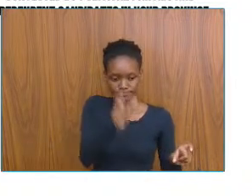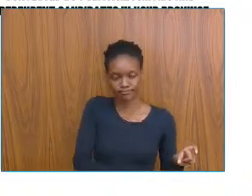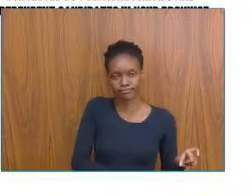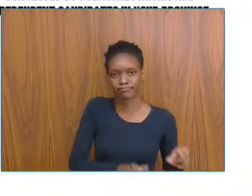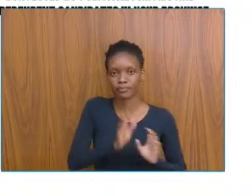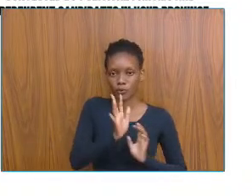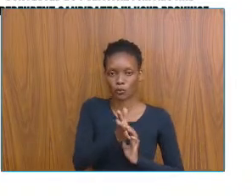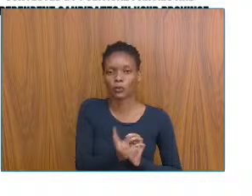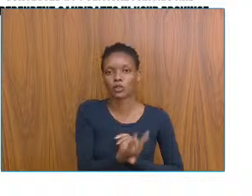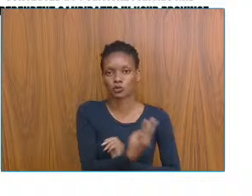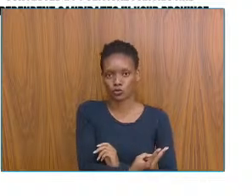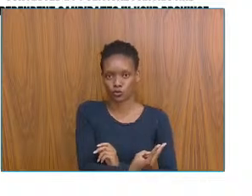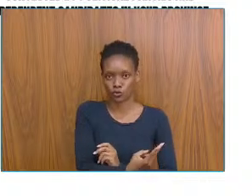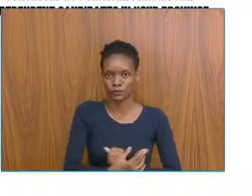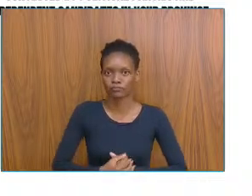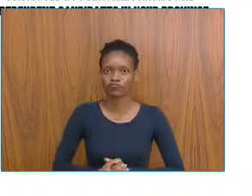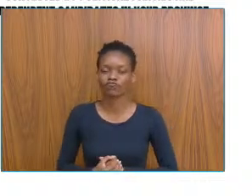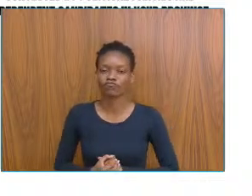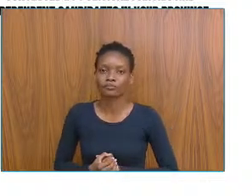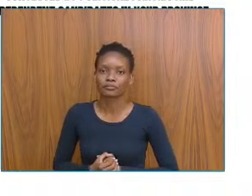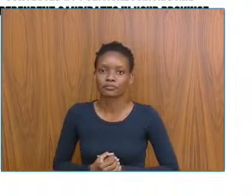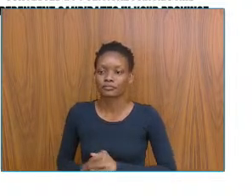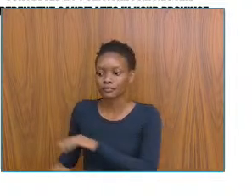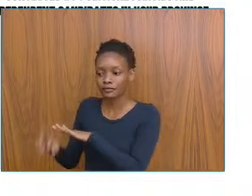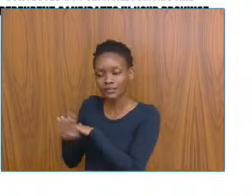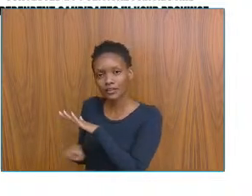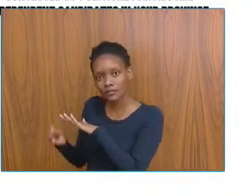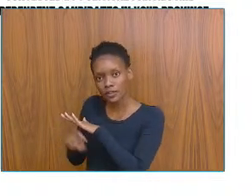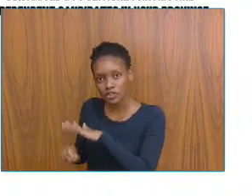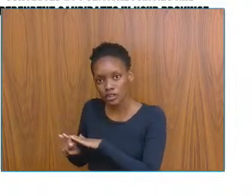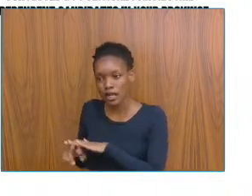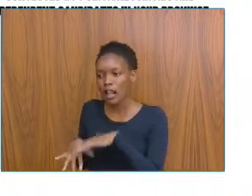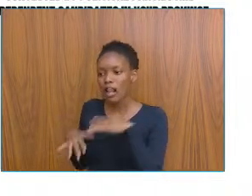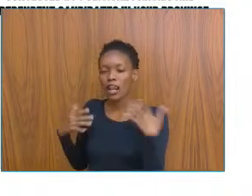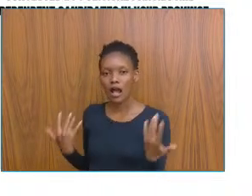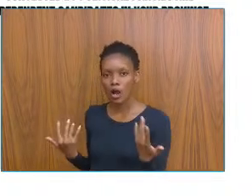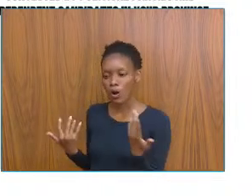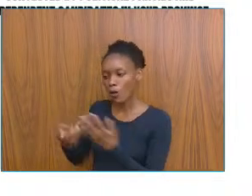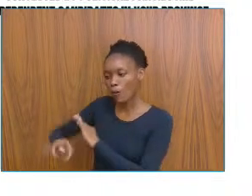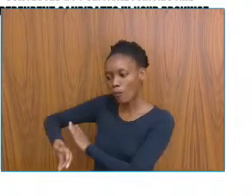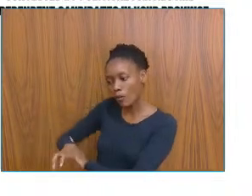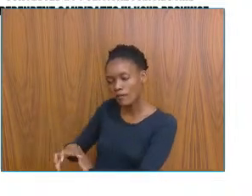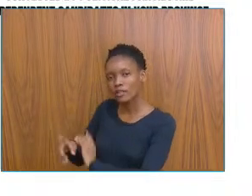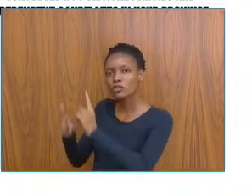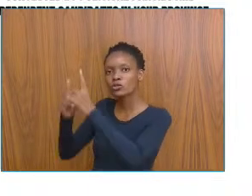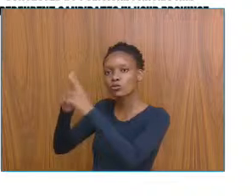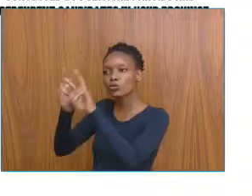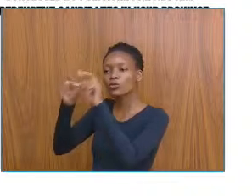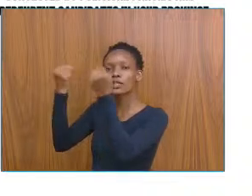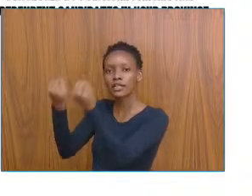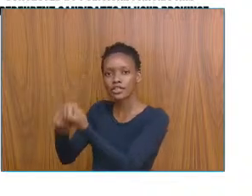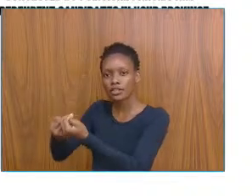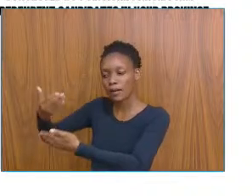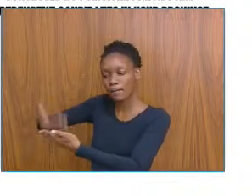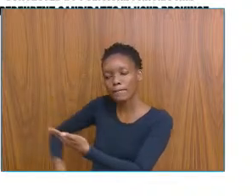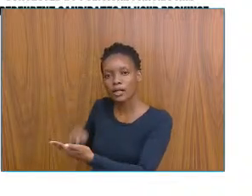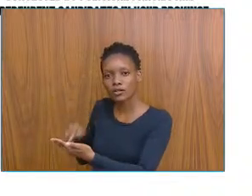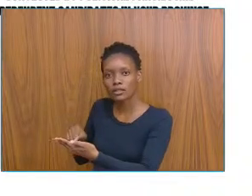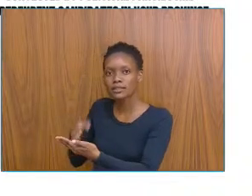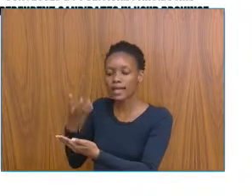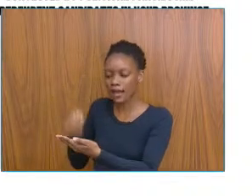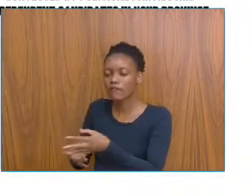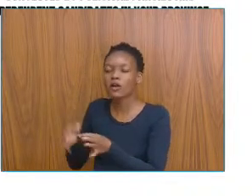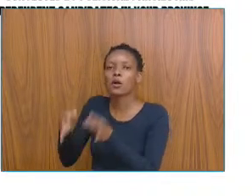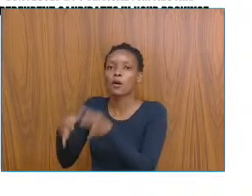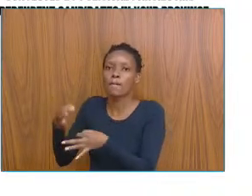Now, with respect to the regional ballot or the province to national ballot, it will have